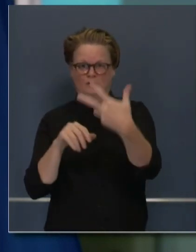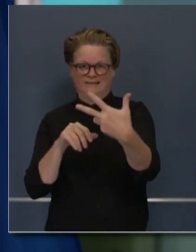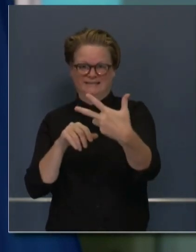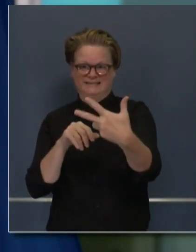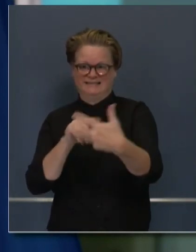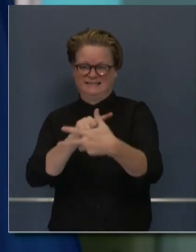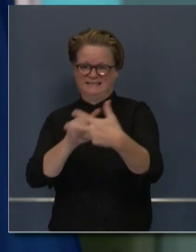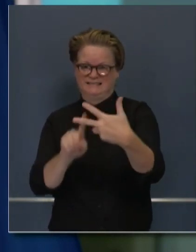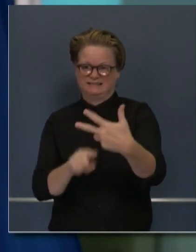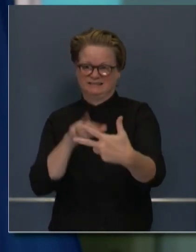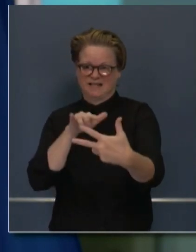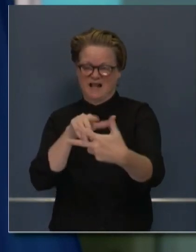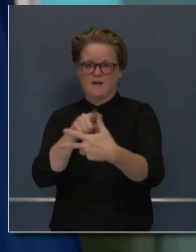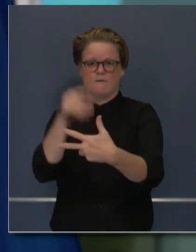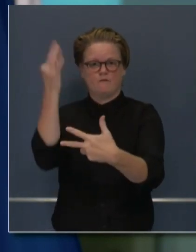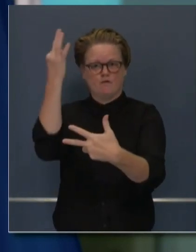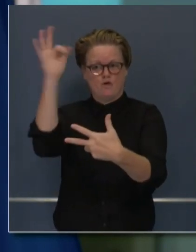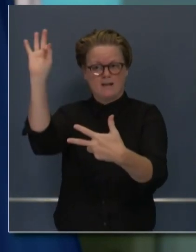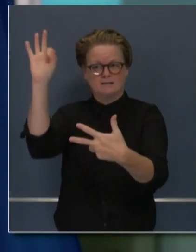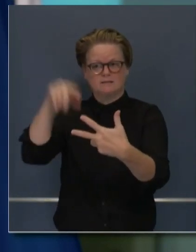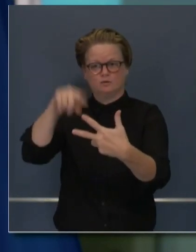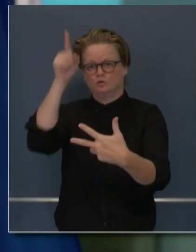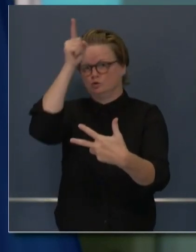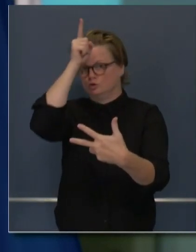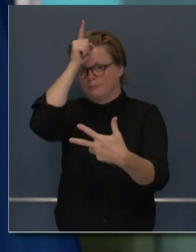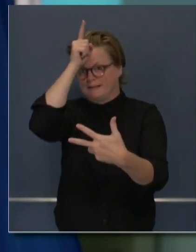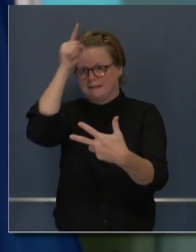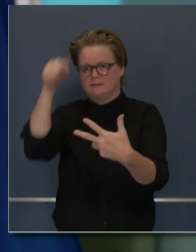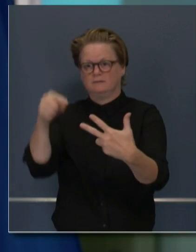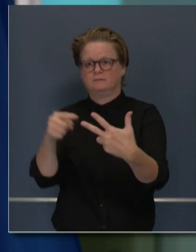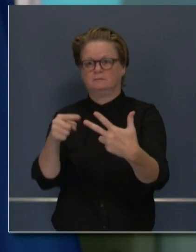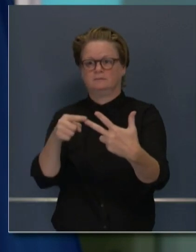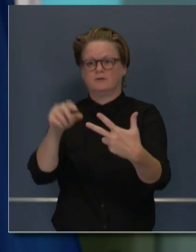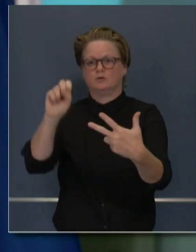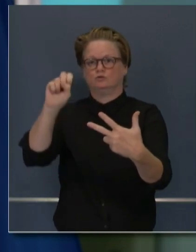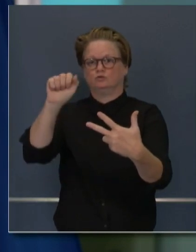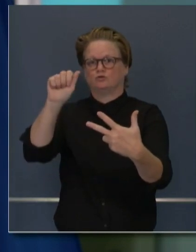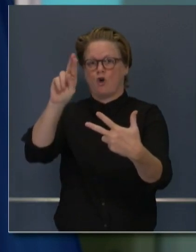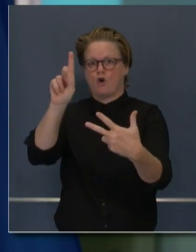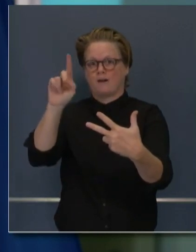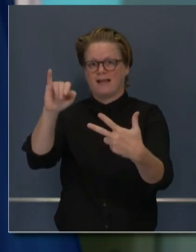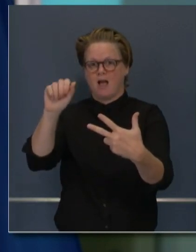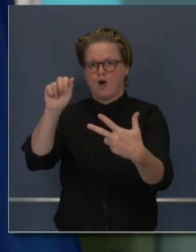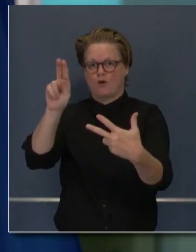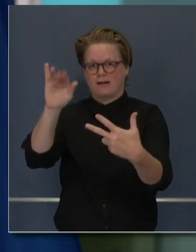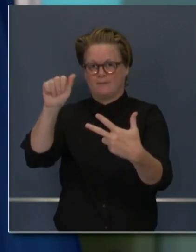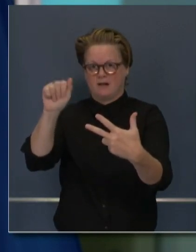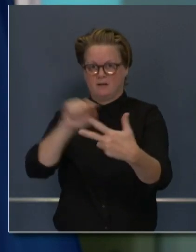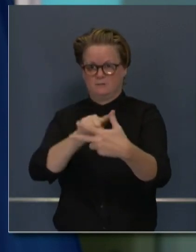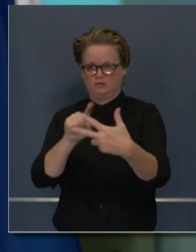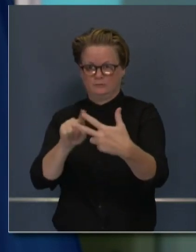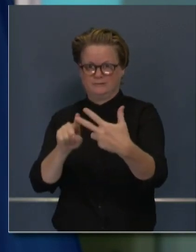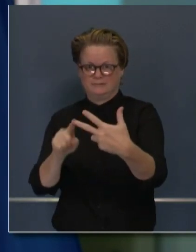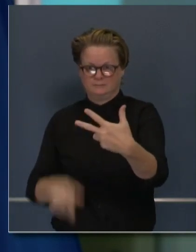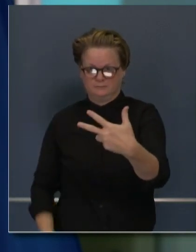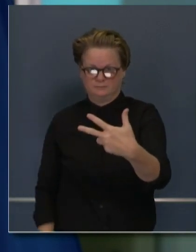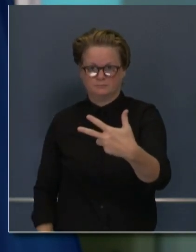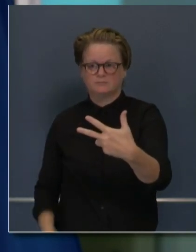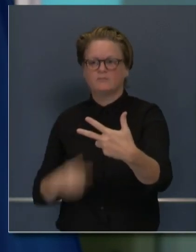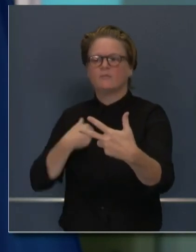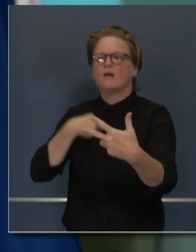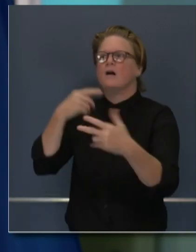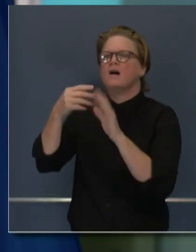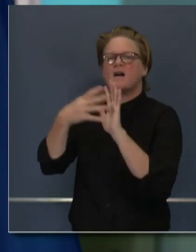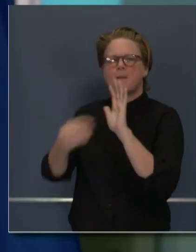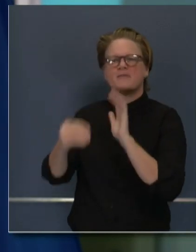Arabia, interestingly, that have done comprehensive studies on the efficacy of their strategies as it